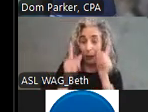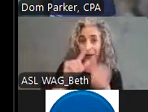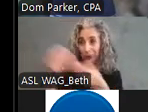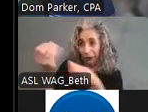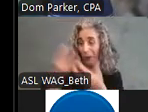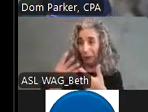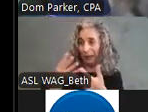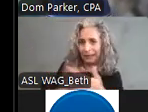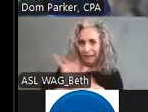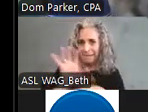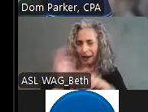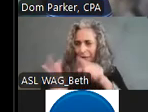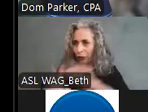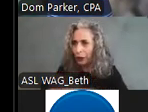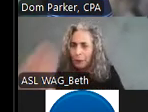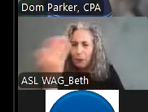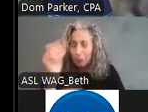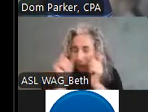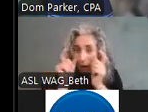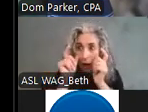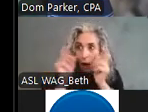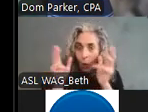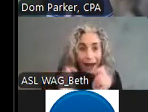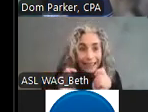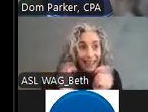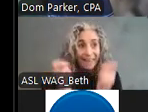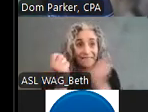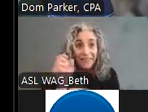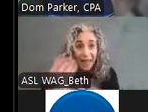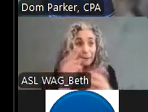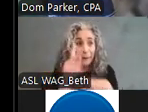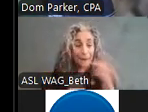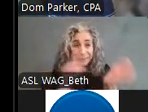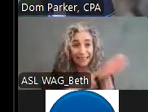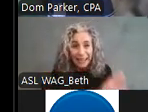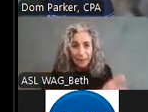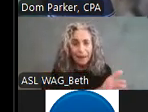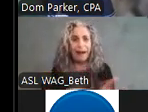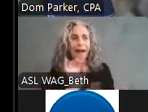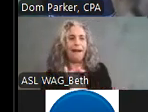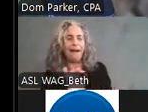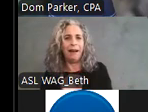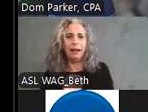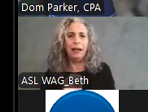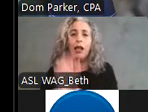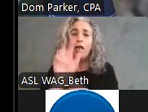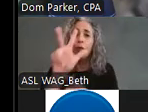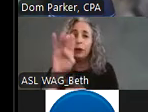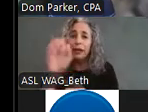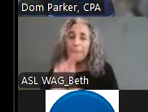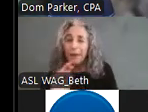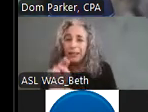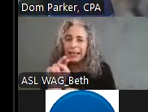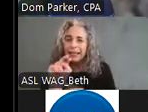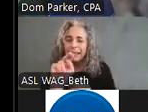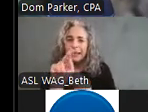as it was 5:30 in the morning, and I was like, that's crazy. But then it made me remember 3 billion people play